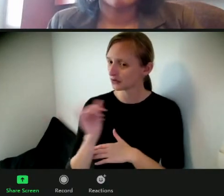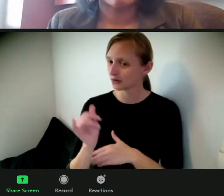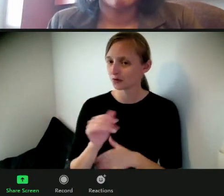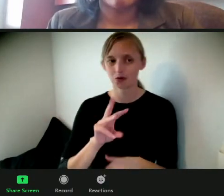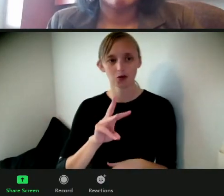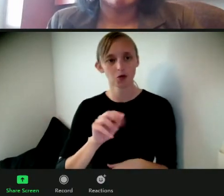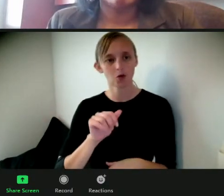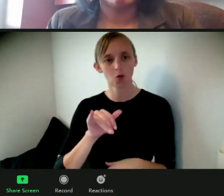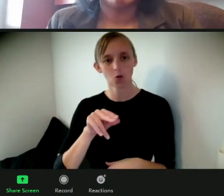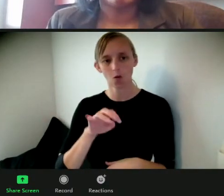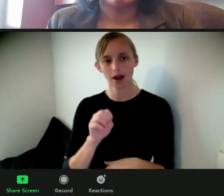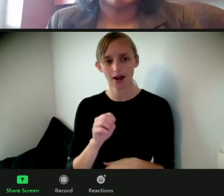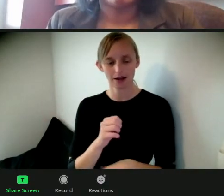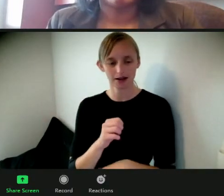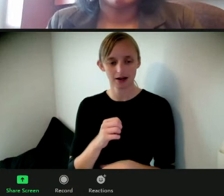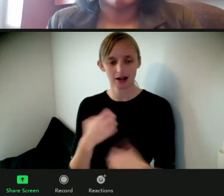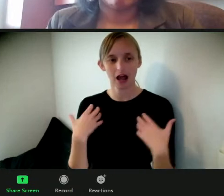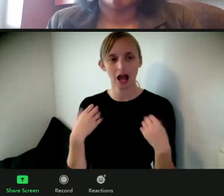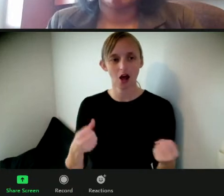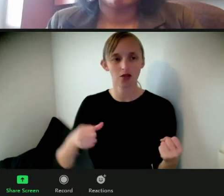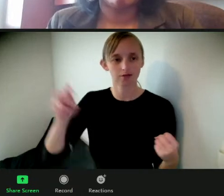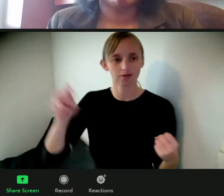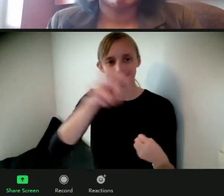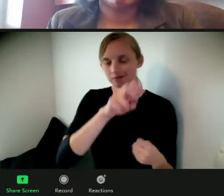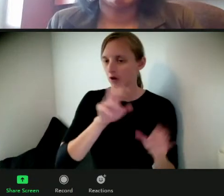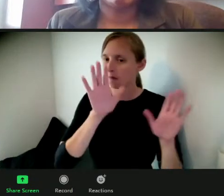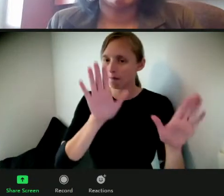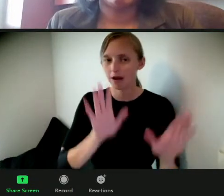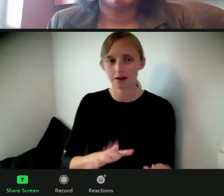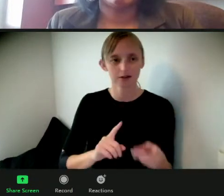to work with. So has Henry Ford. I mean,